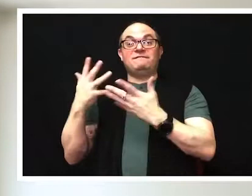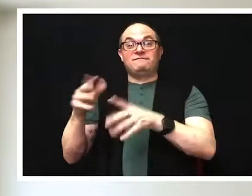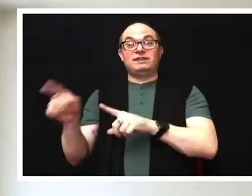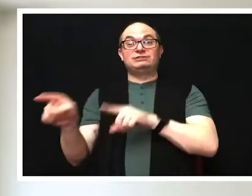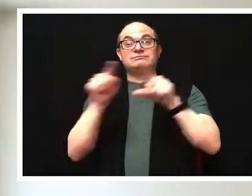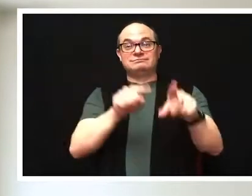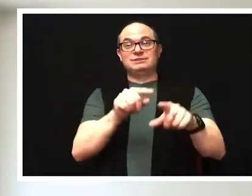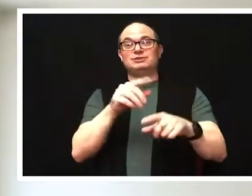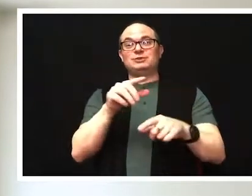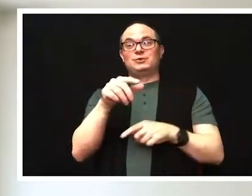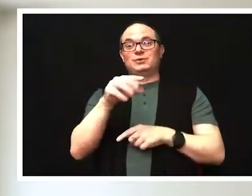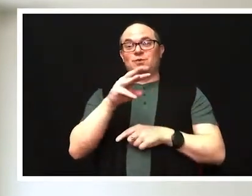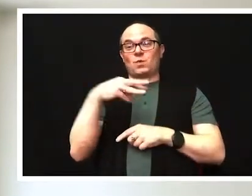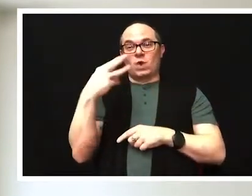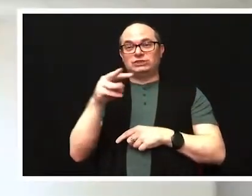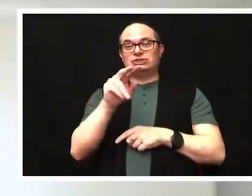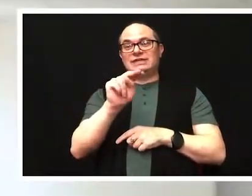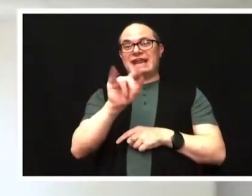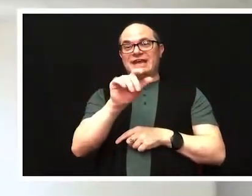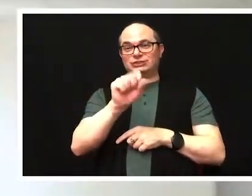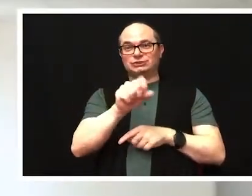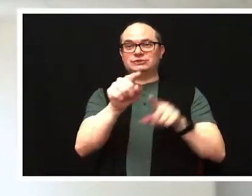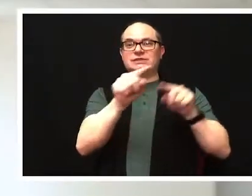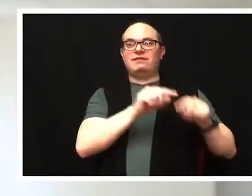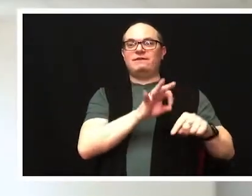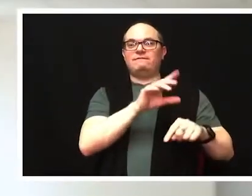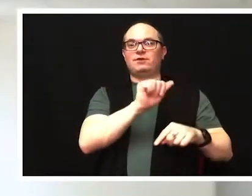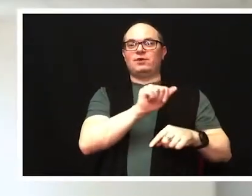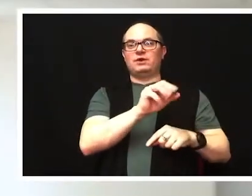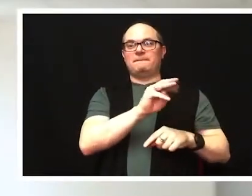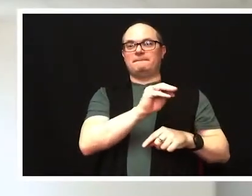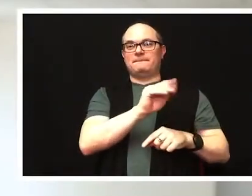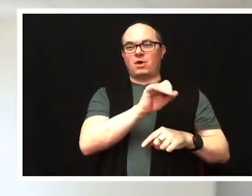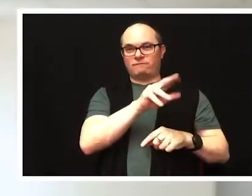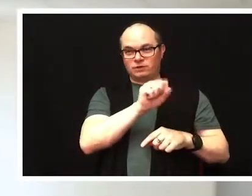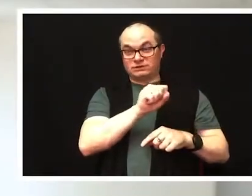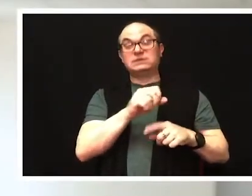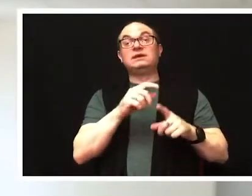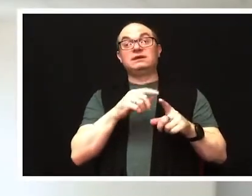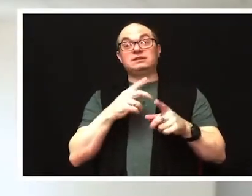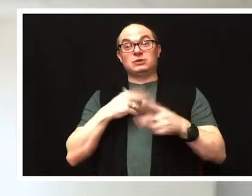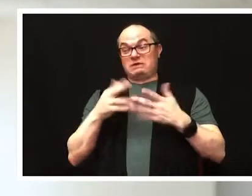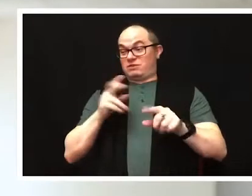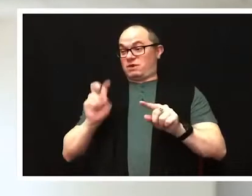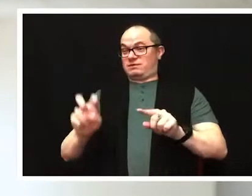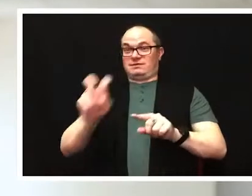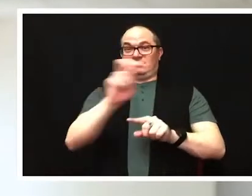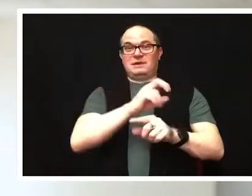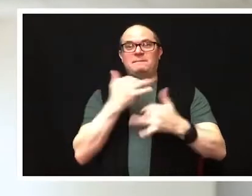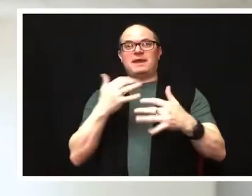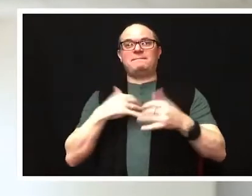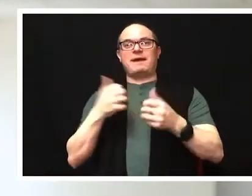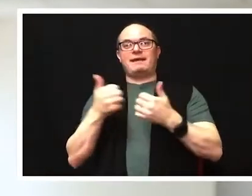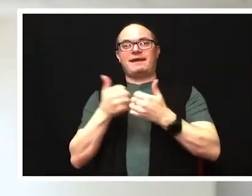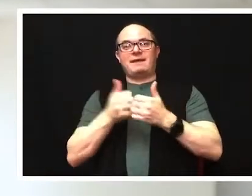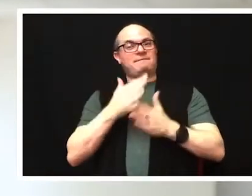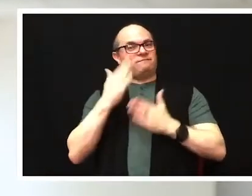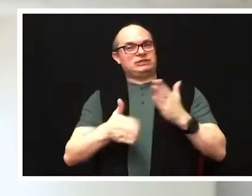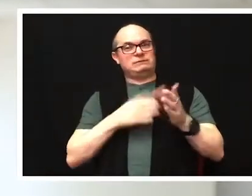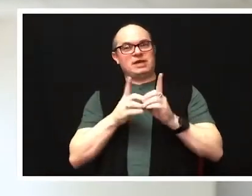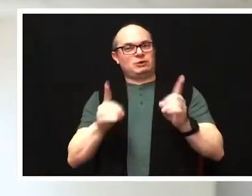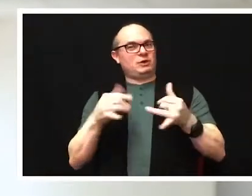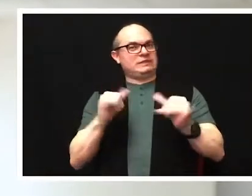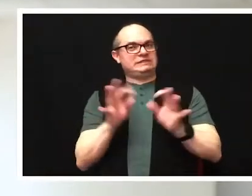Washington Nationals and the Florida Marlins. Although my passion and drive was always to play the game I loved, I knew finishing my degree